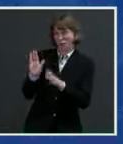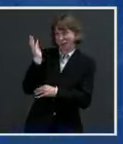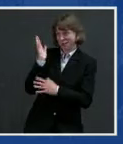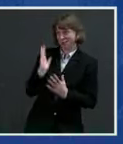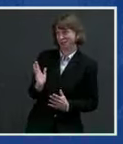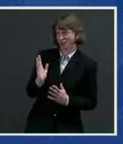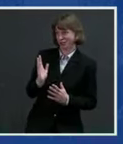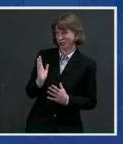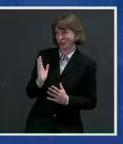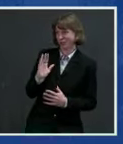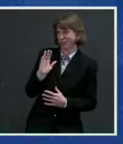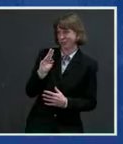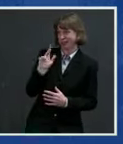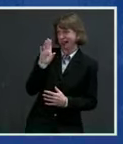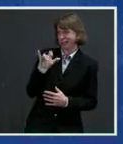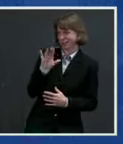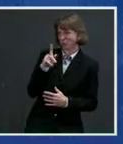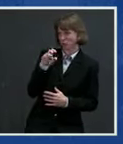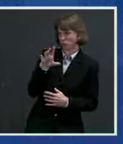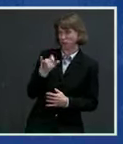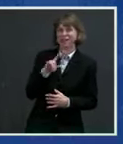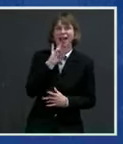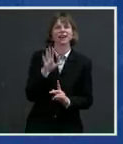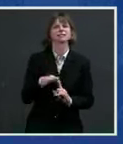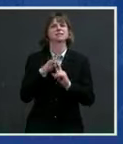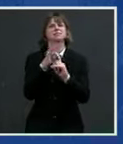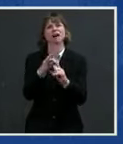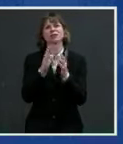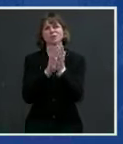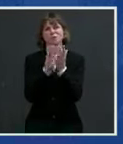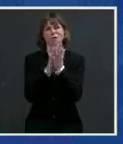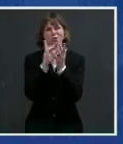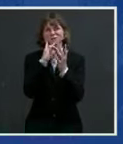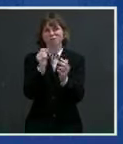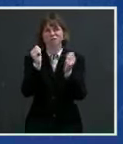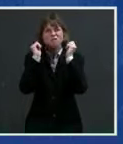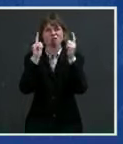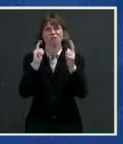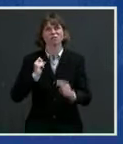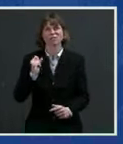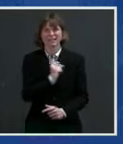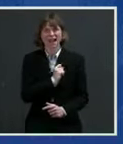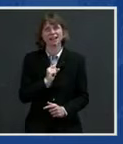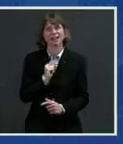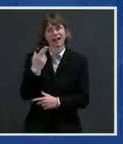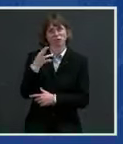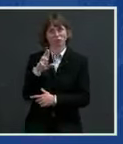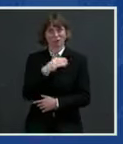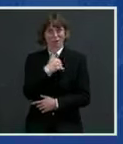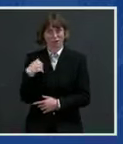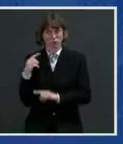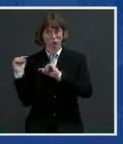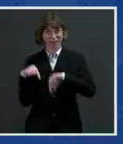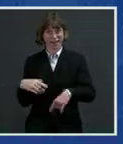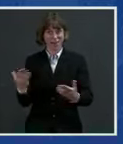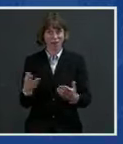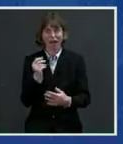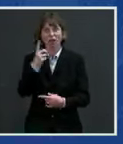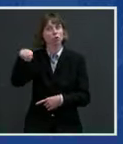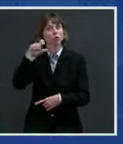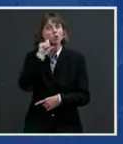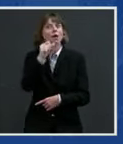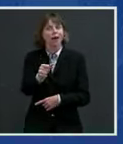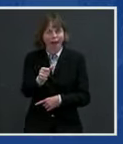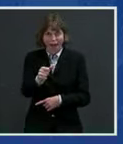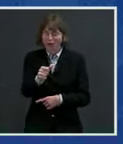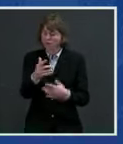Pelosi, and a special round of applause to all the Senate and House members who are here and those who are not. It couldn't